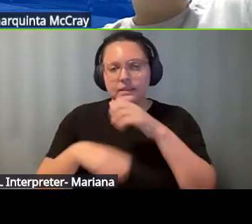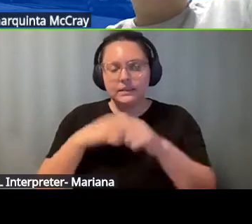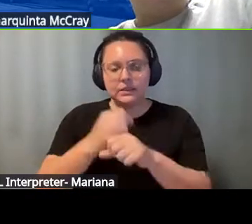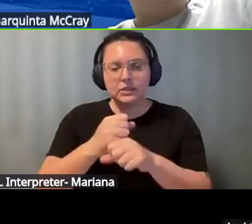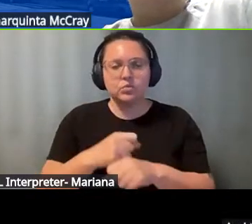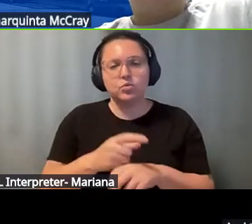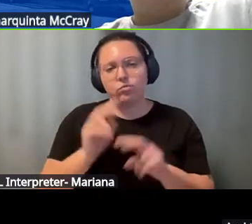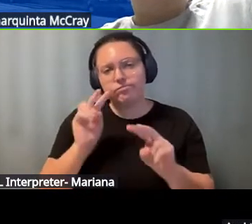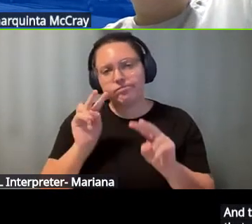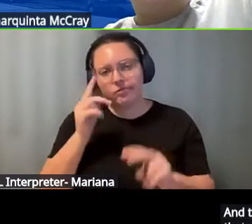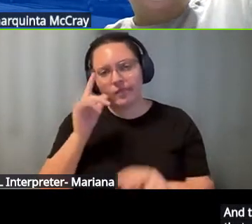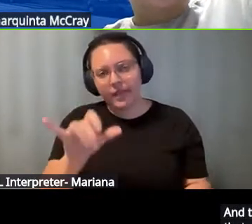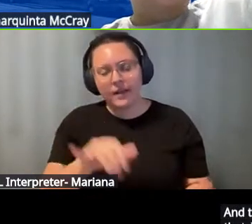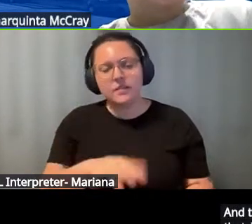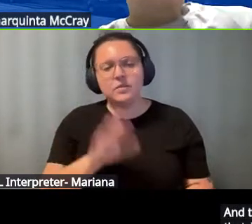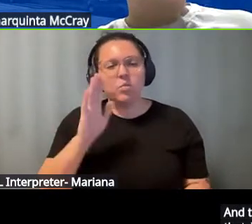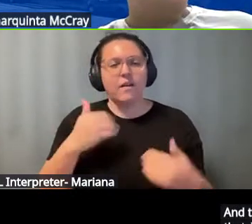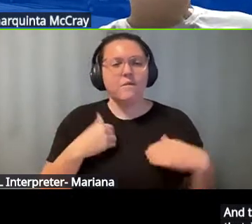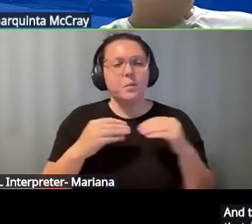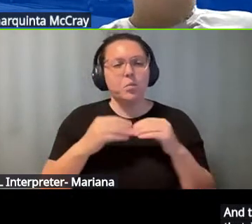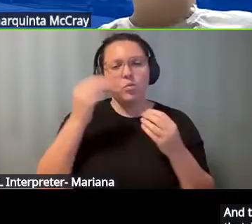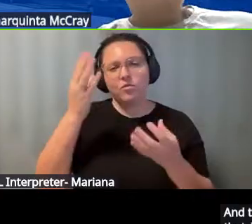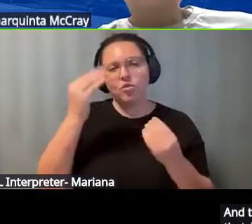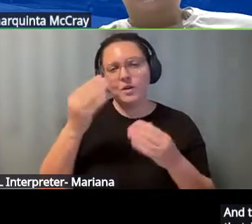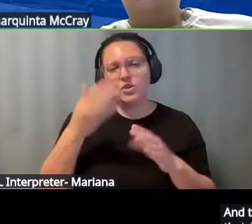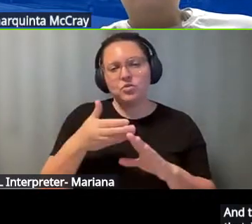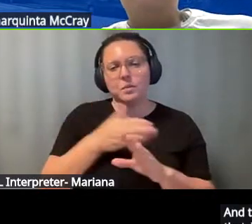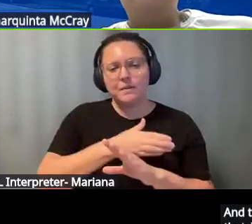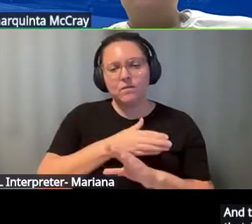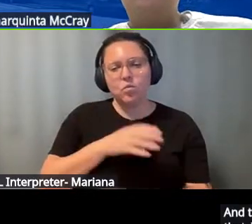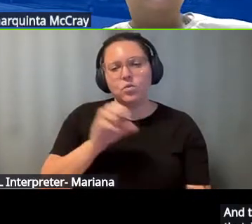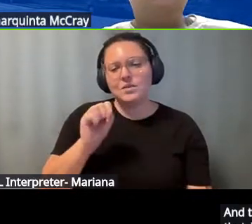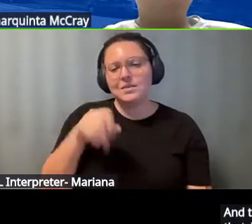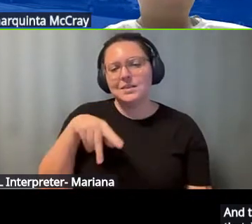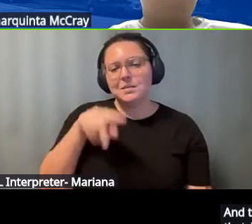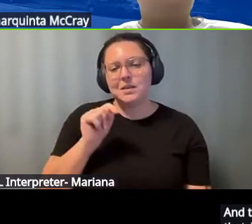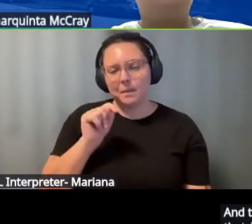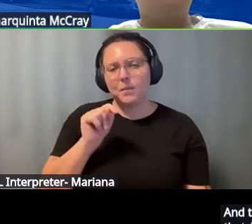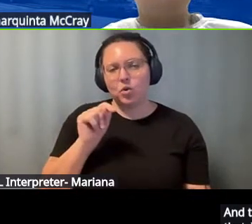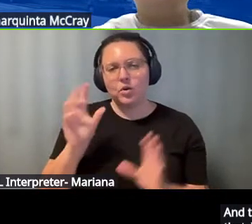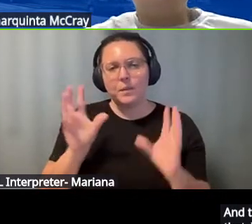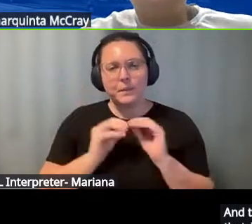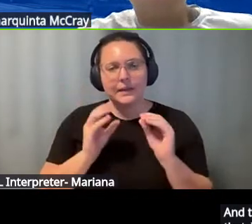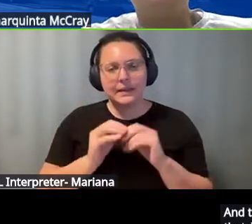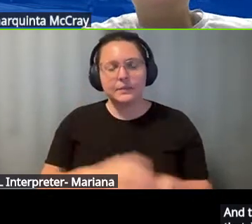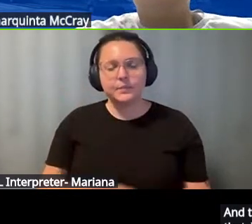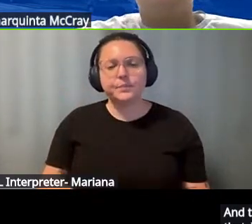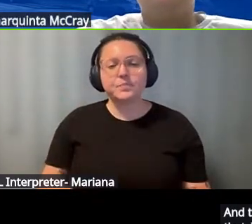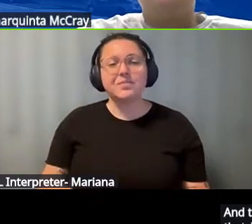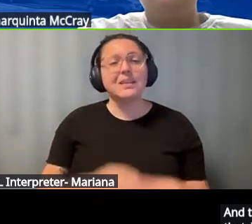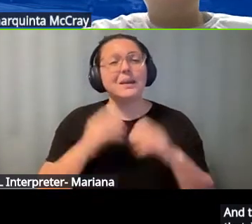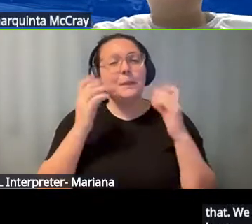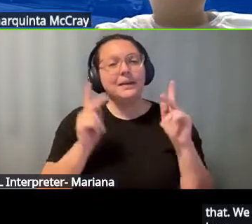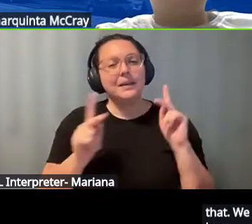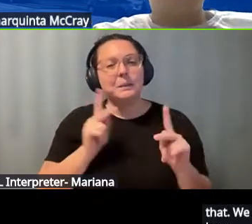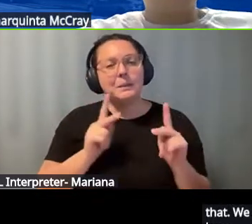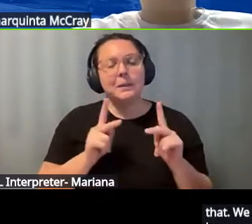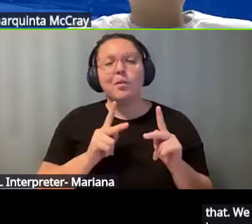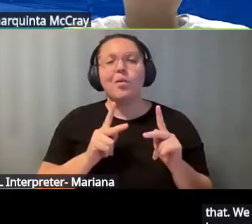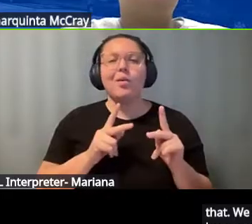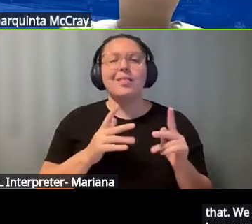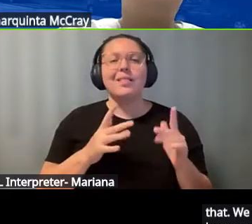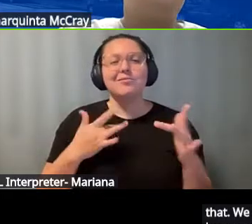that. We should have more details by our September ANC meeting. A lot of folks have expressed some